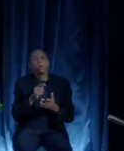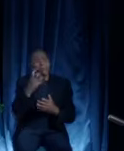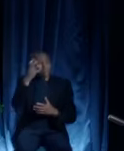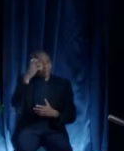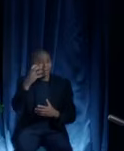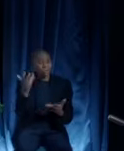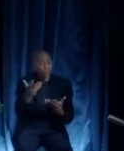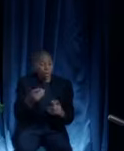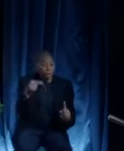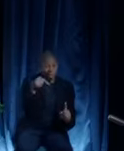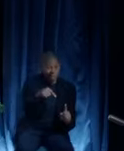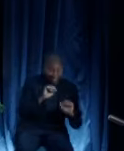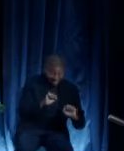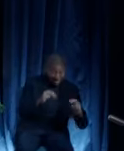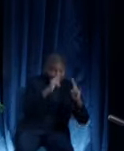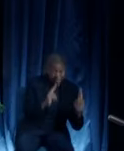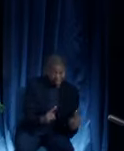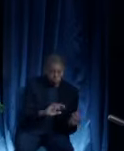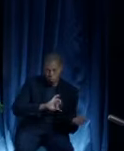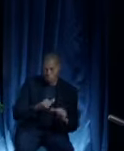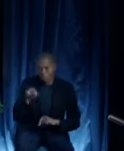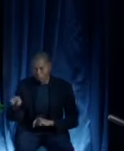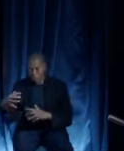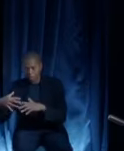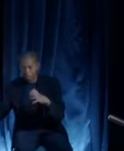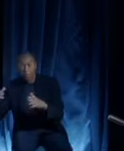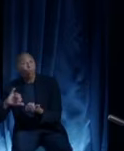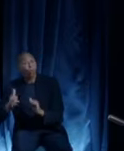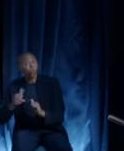location moves around the country.